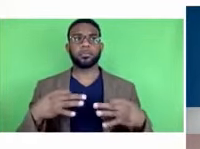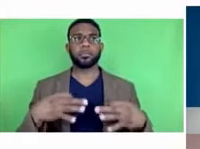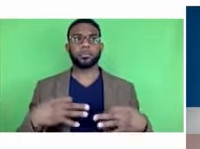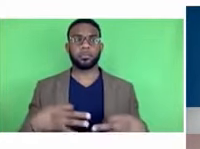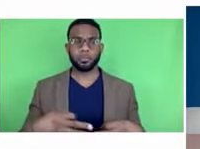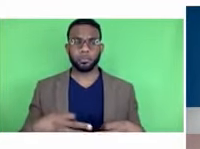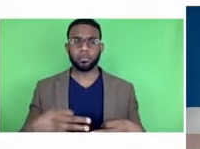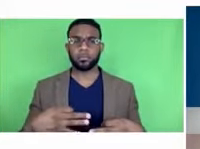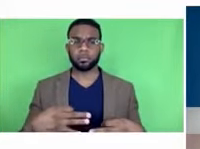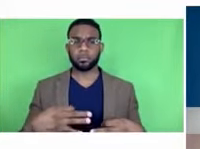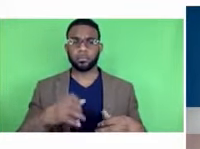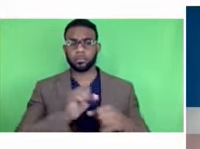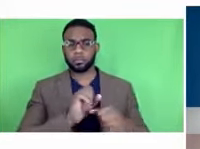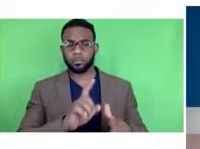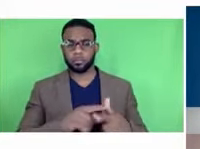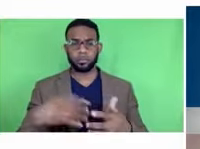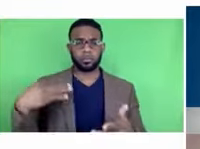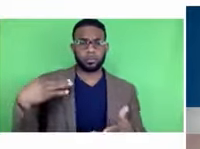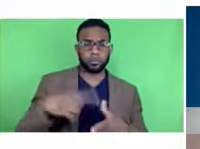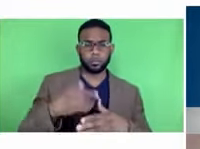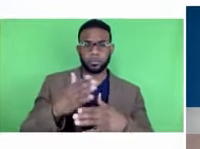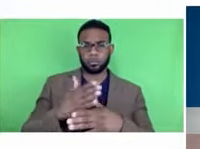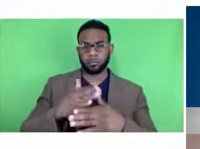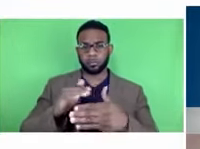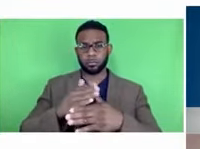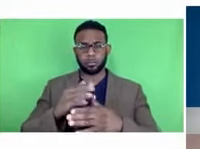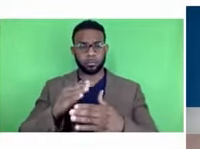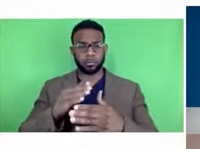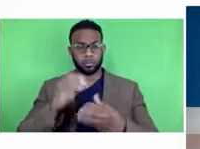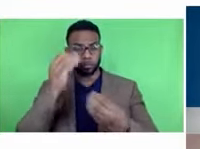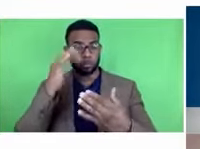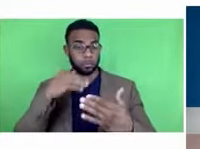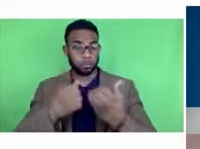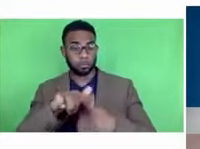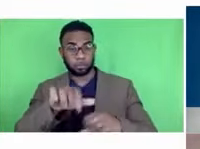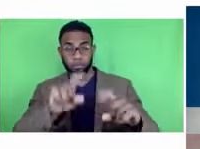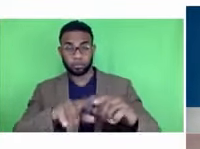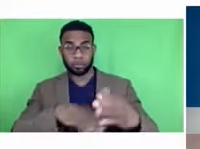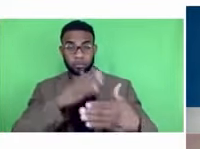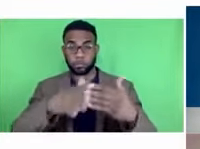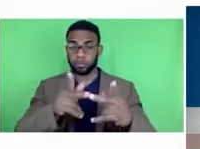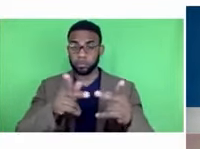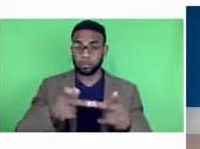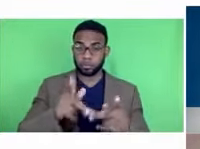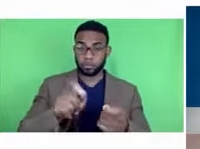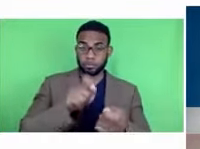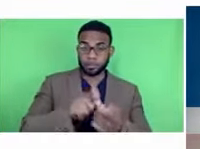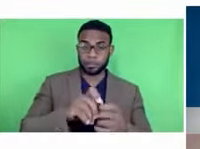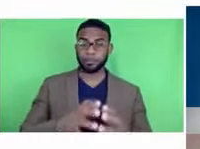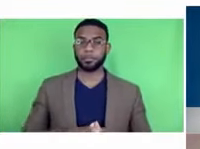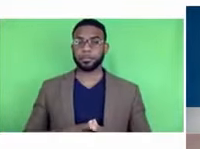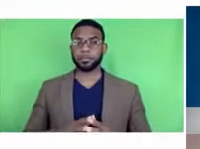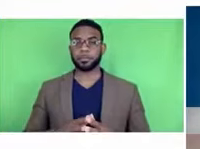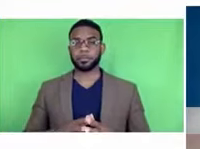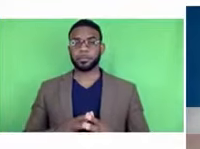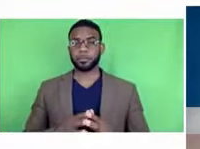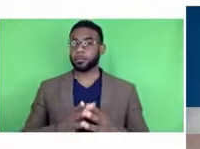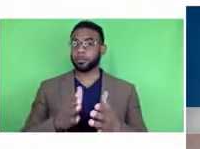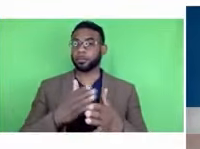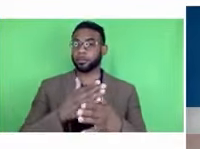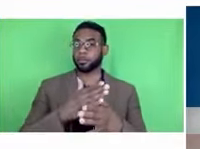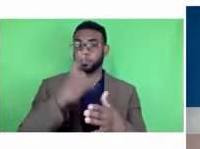an employee or candidate or a partner sharing information that will support their ability to complete the position details. Disclosure